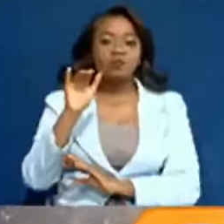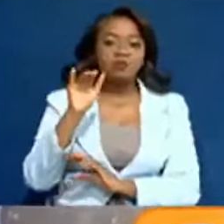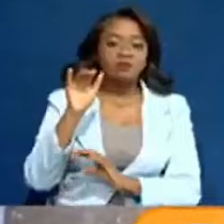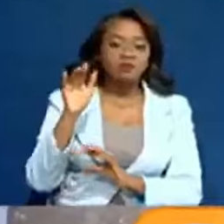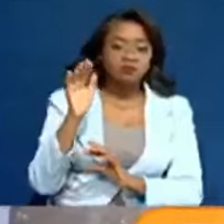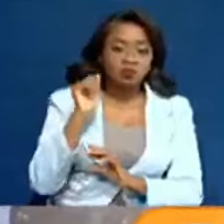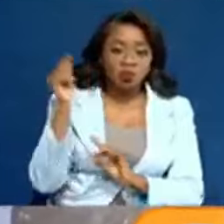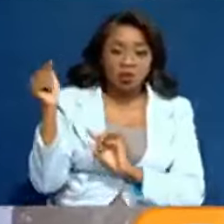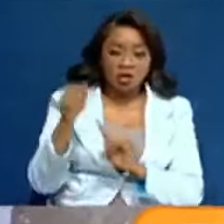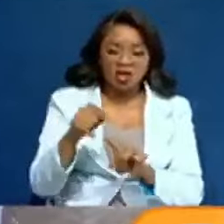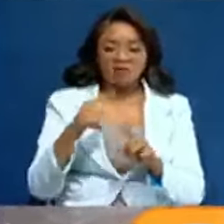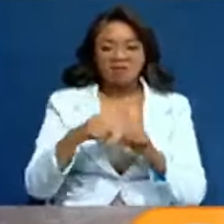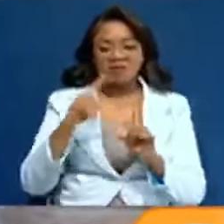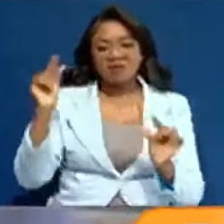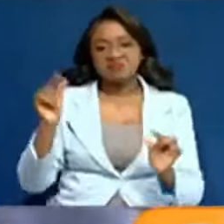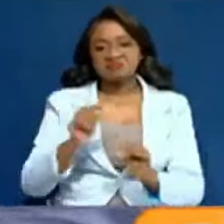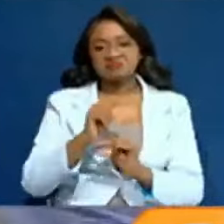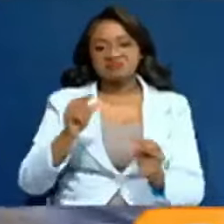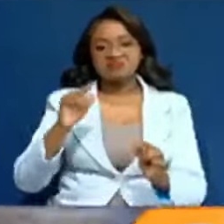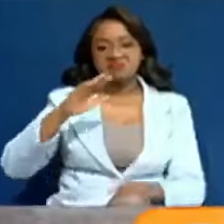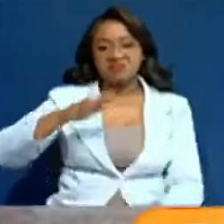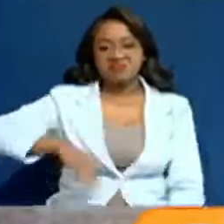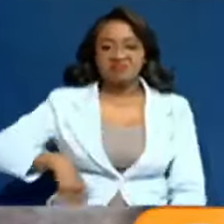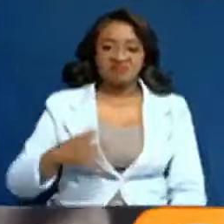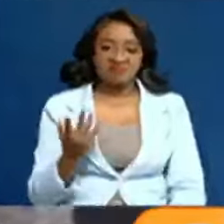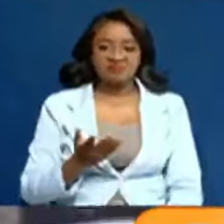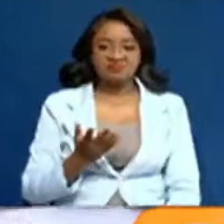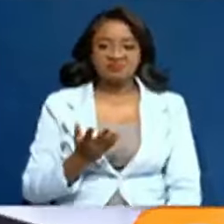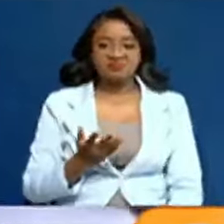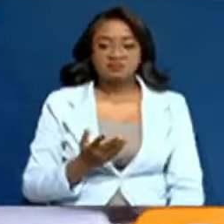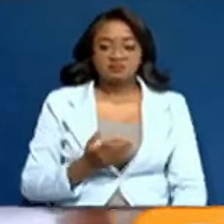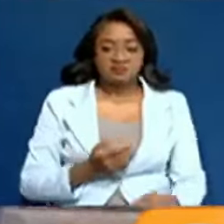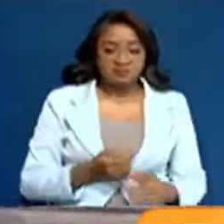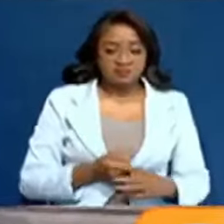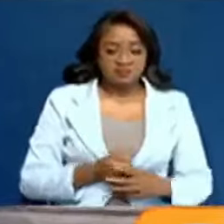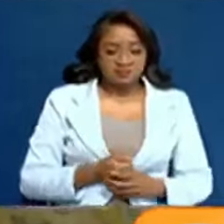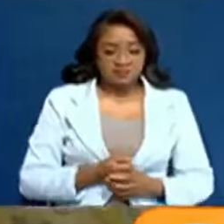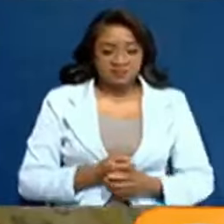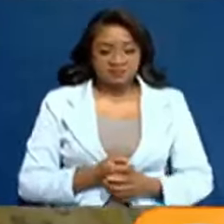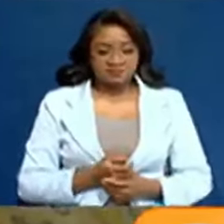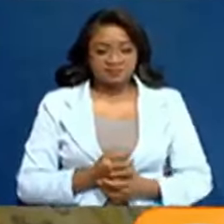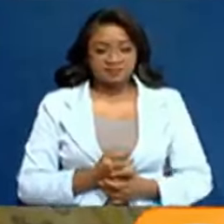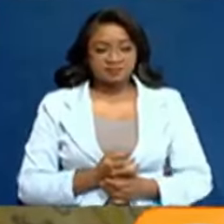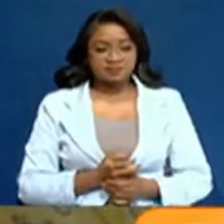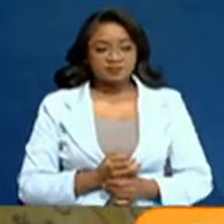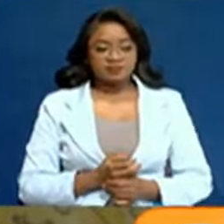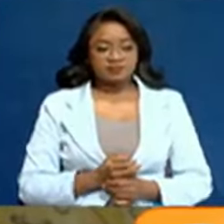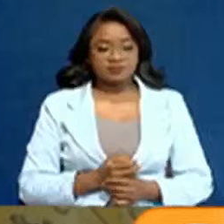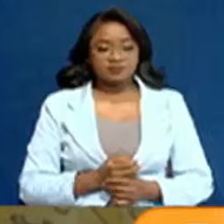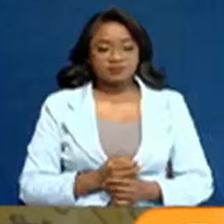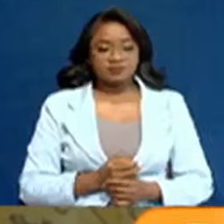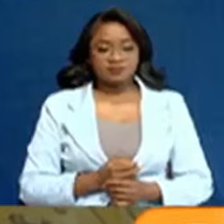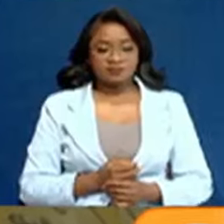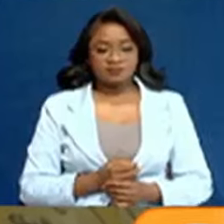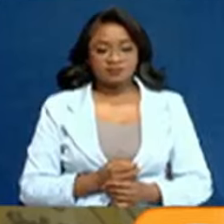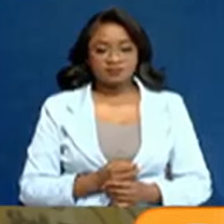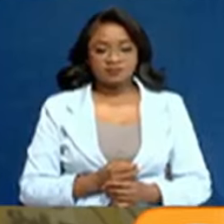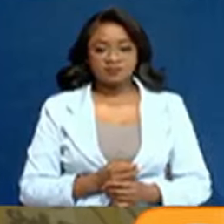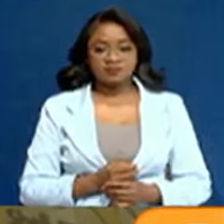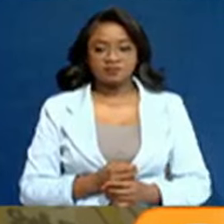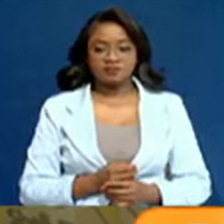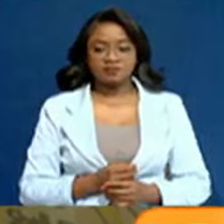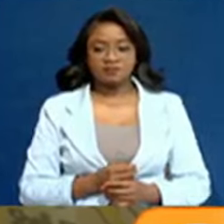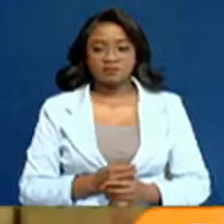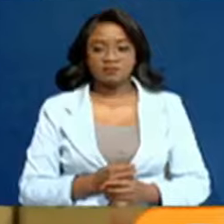too late. As per statements from the godown attendants, items stolen on this day include oil and lubricants. Other similar